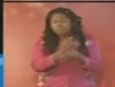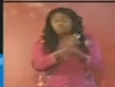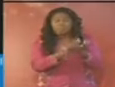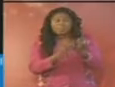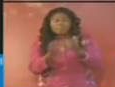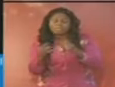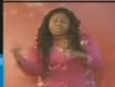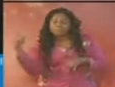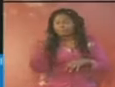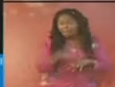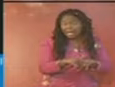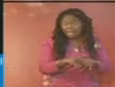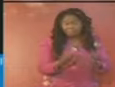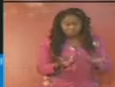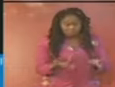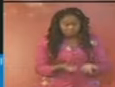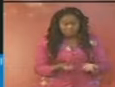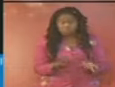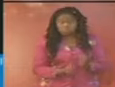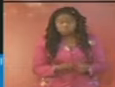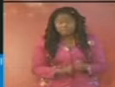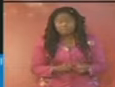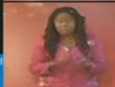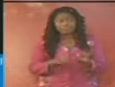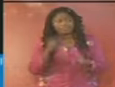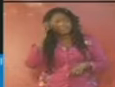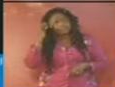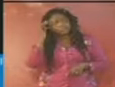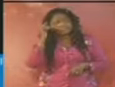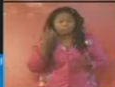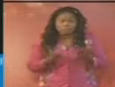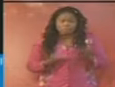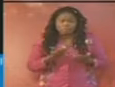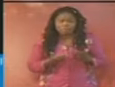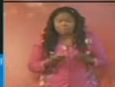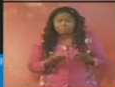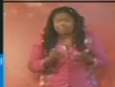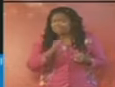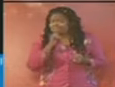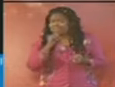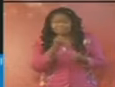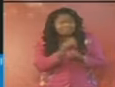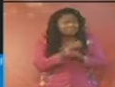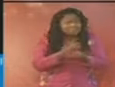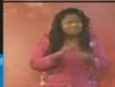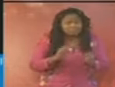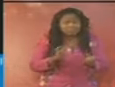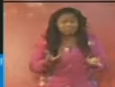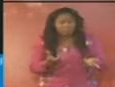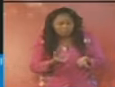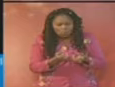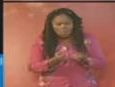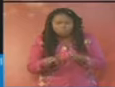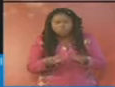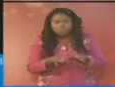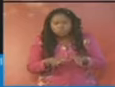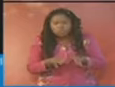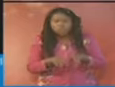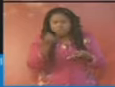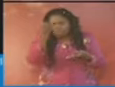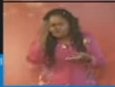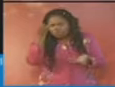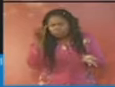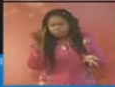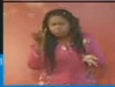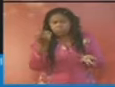concerned about whether they can do this in a safe manner with the proper protocols, of course. So I just wanted to get your take on that